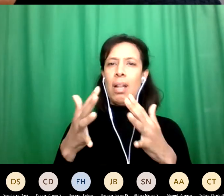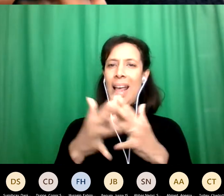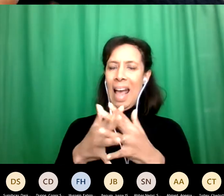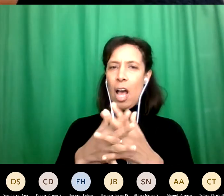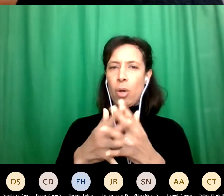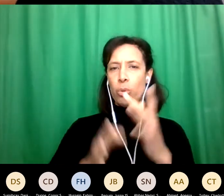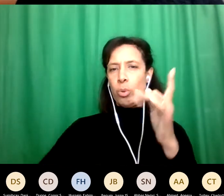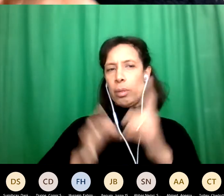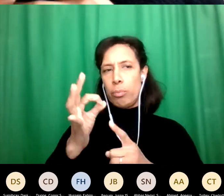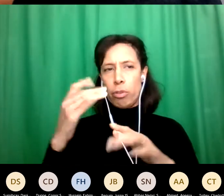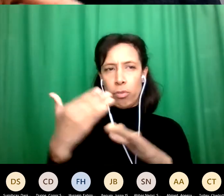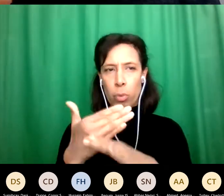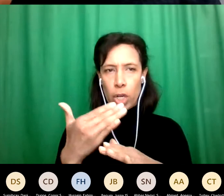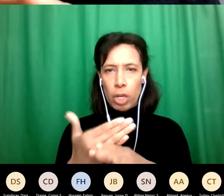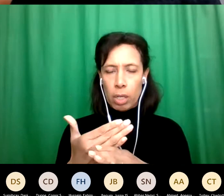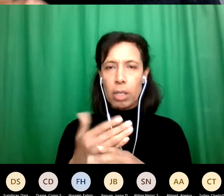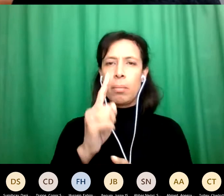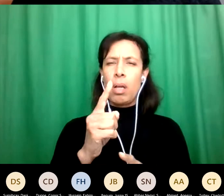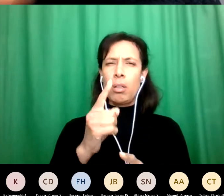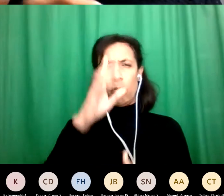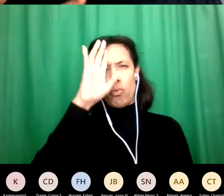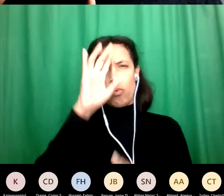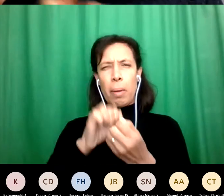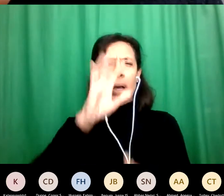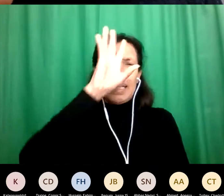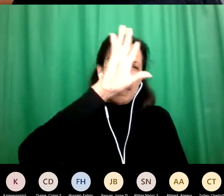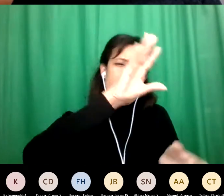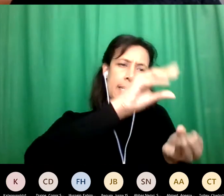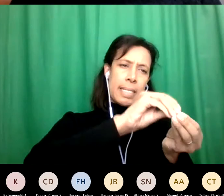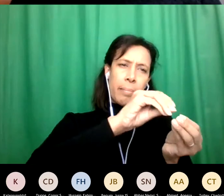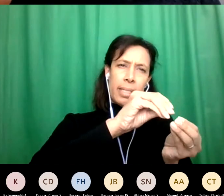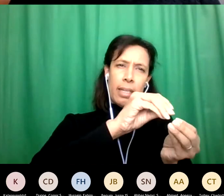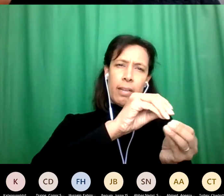And I've said that summative is the thing that happens at the end. At the